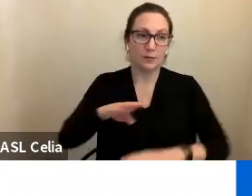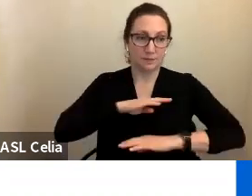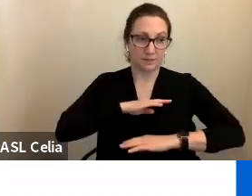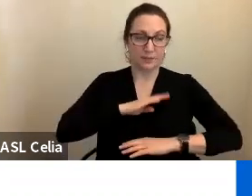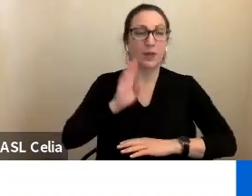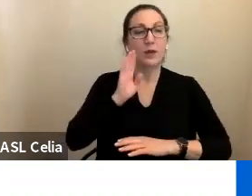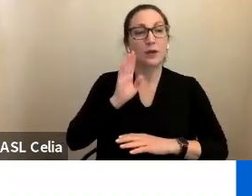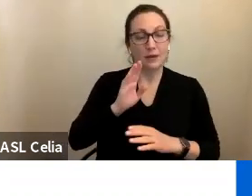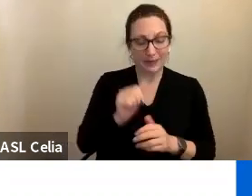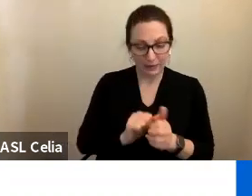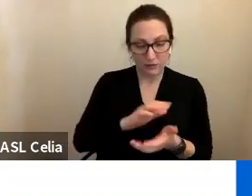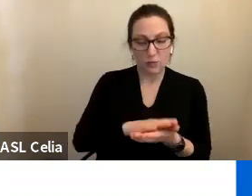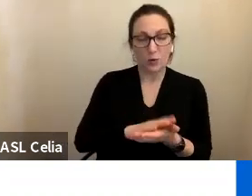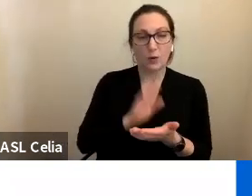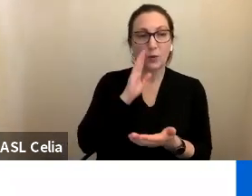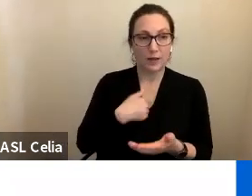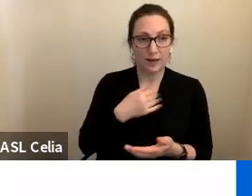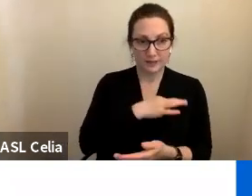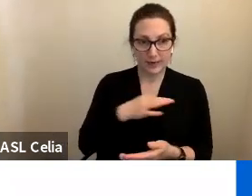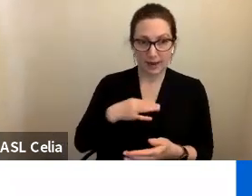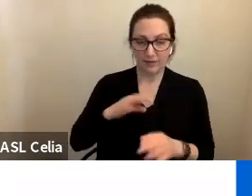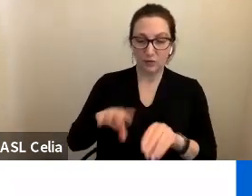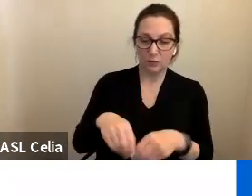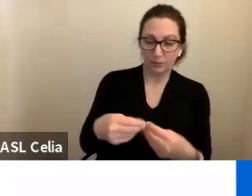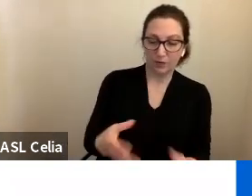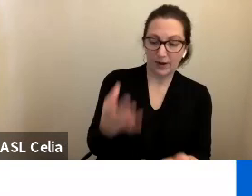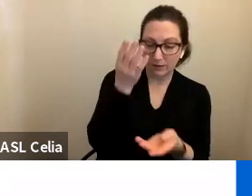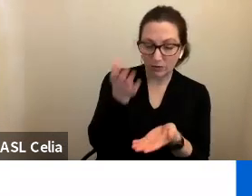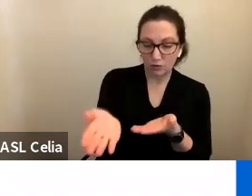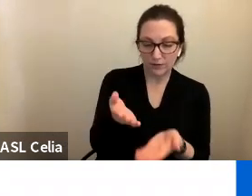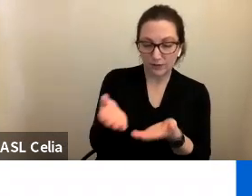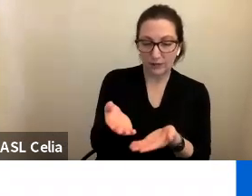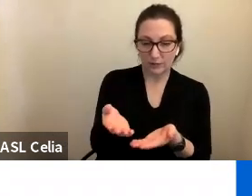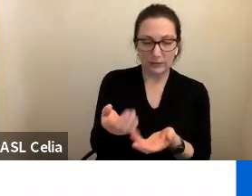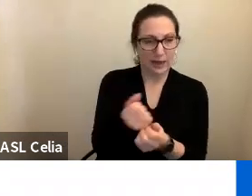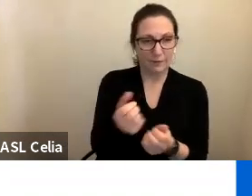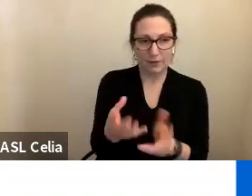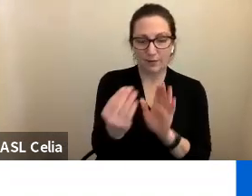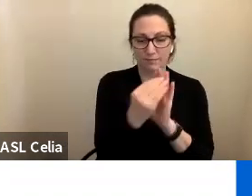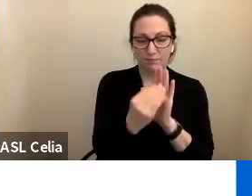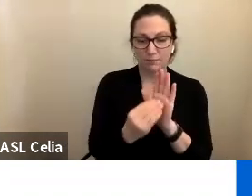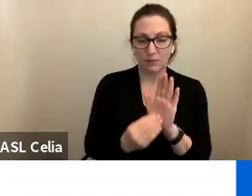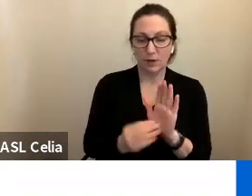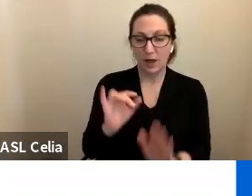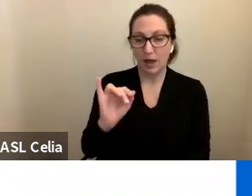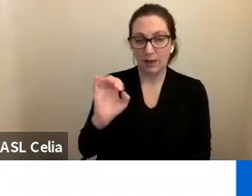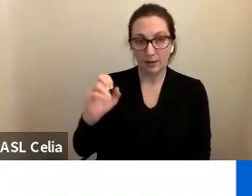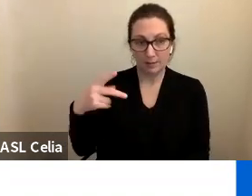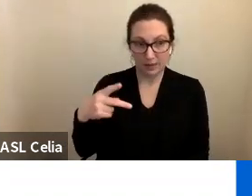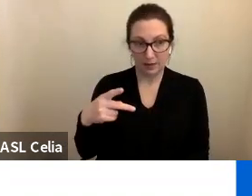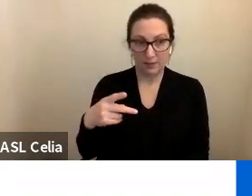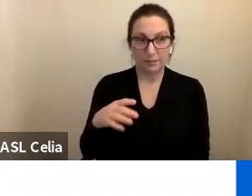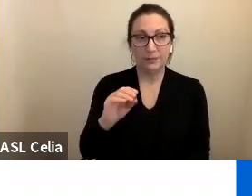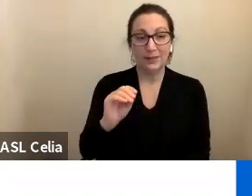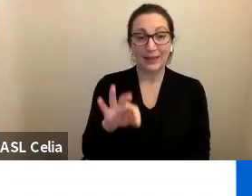to provide the services included in students' individual education plans. In the case that a